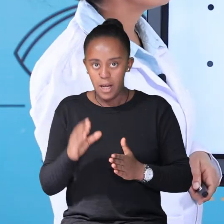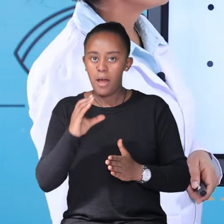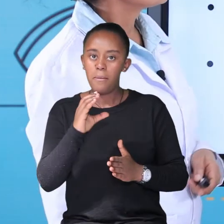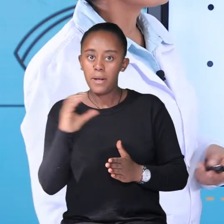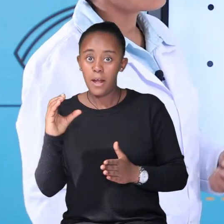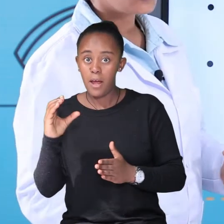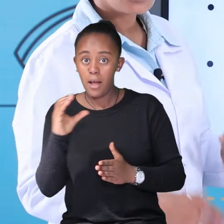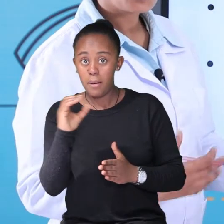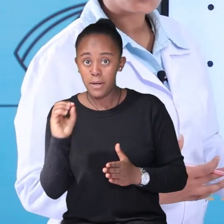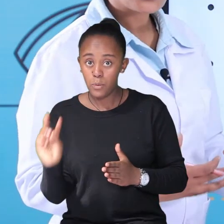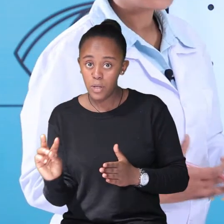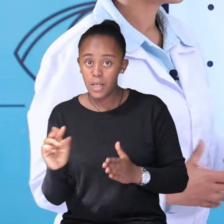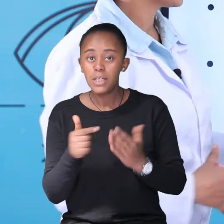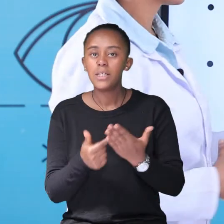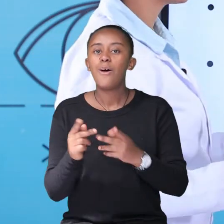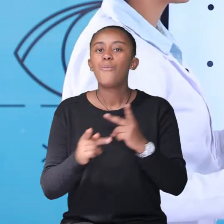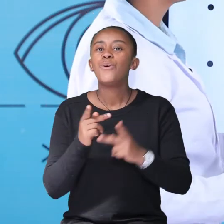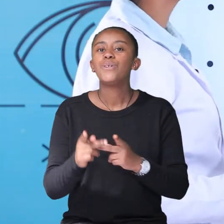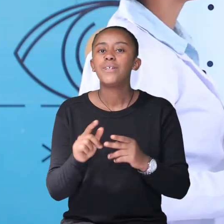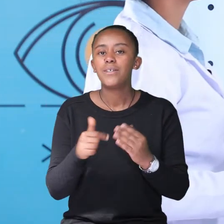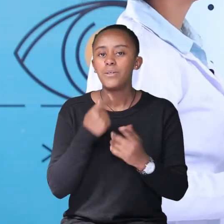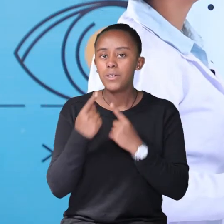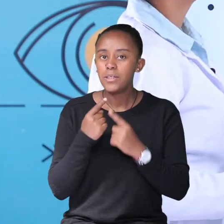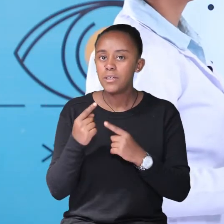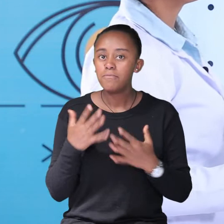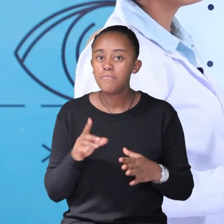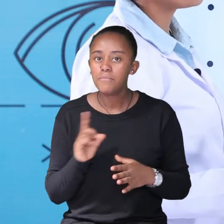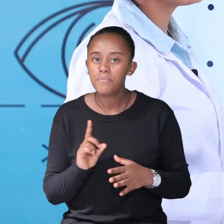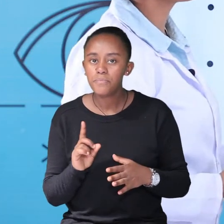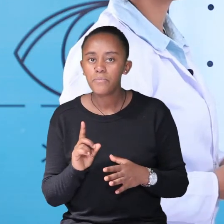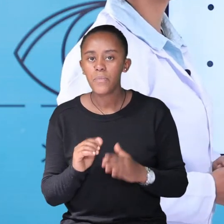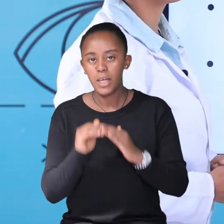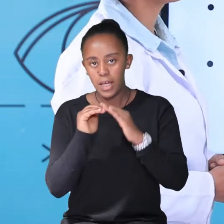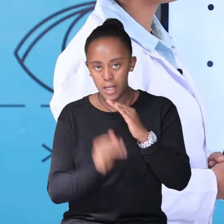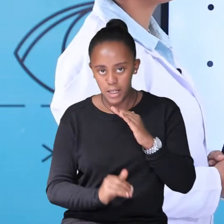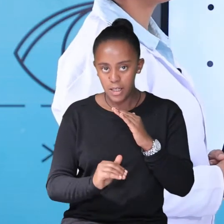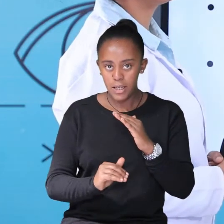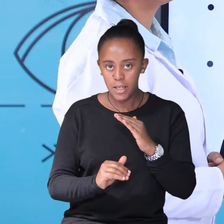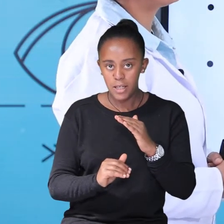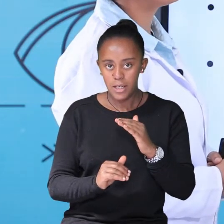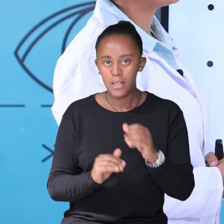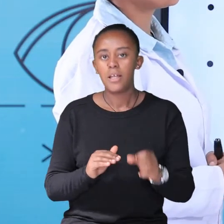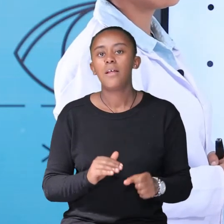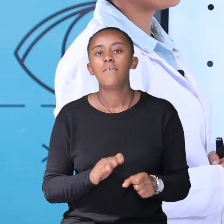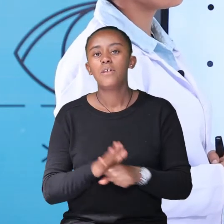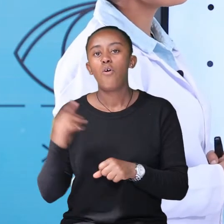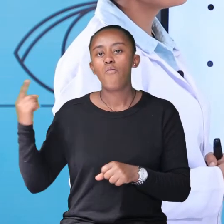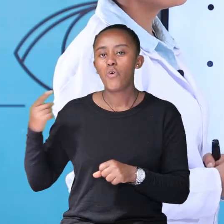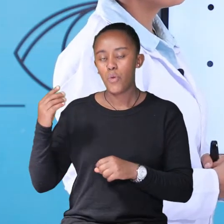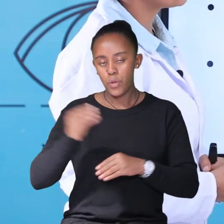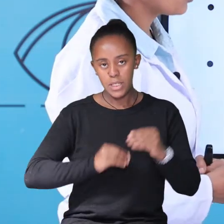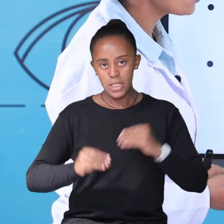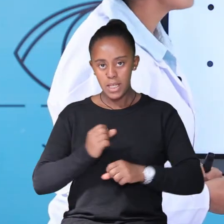dioxide. Therefore, this process, as we said, reduce the efficiency of